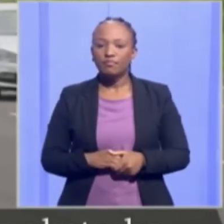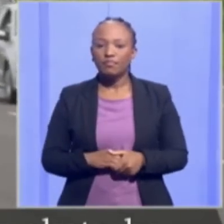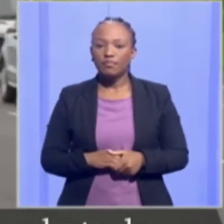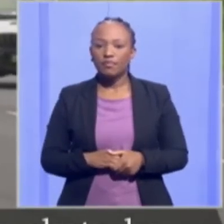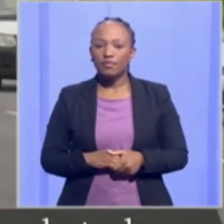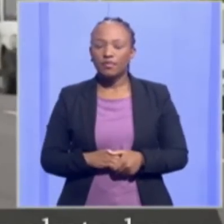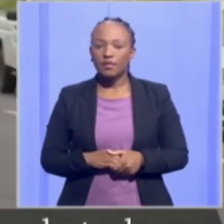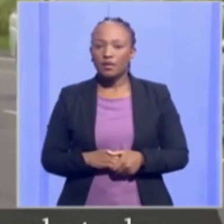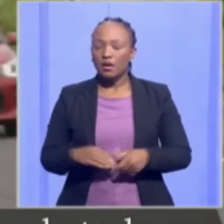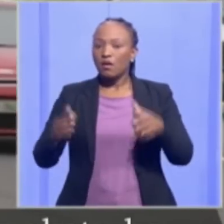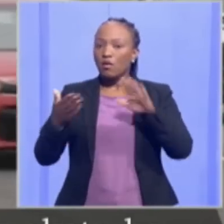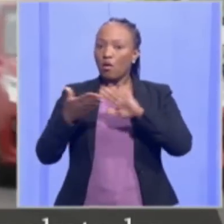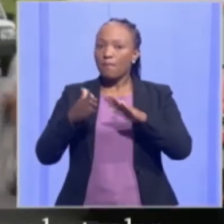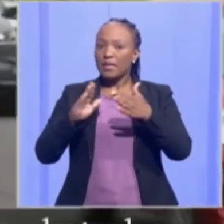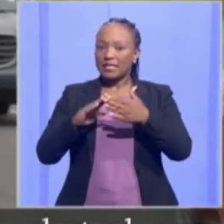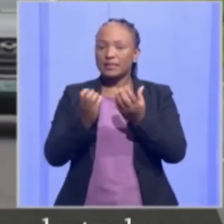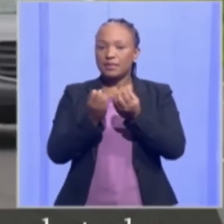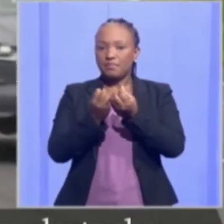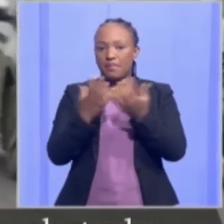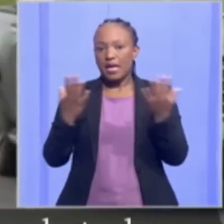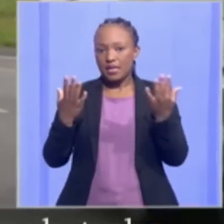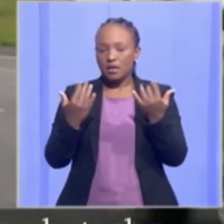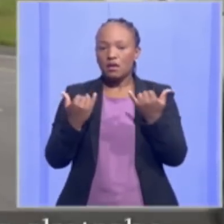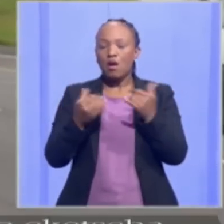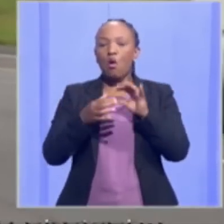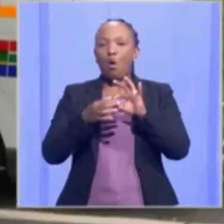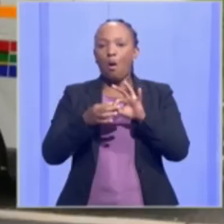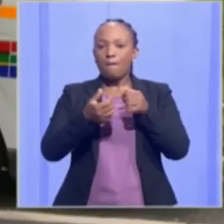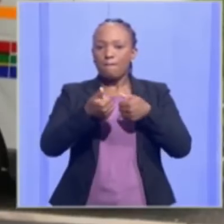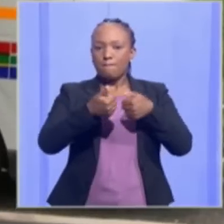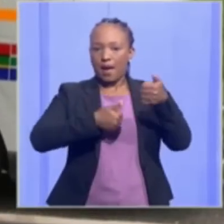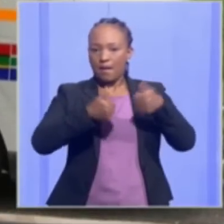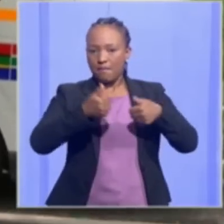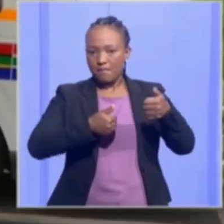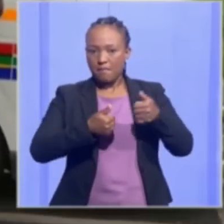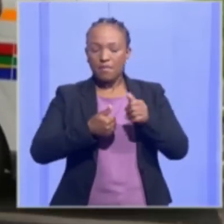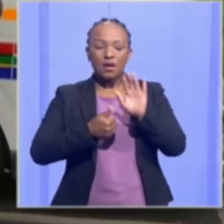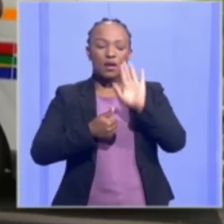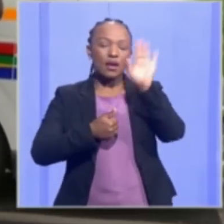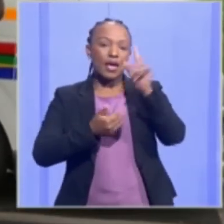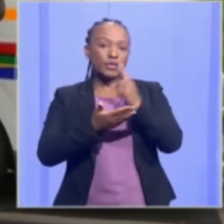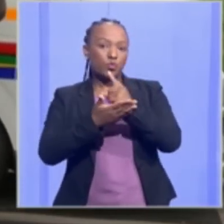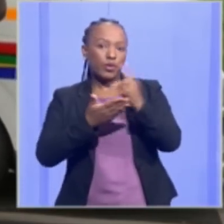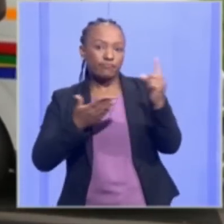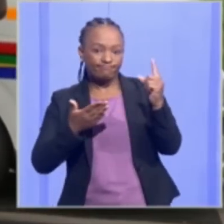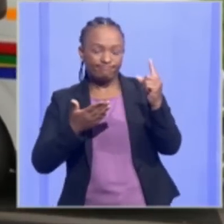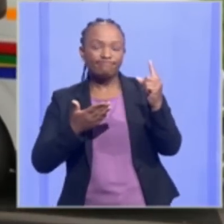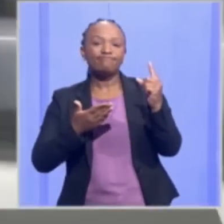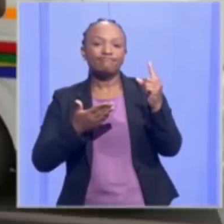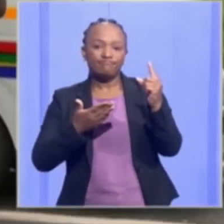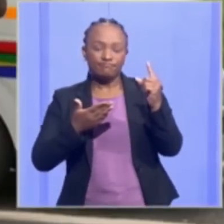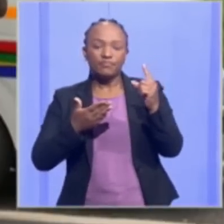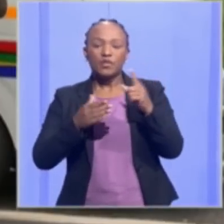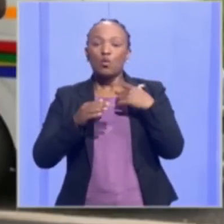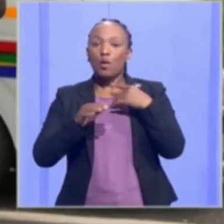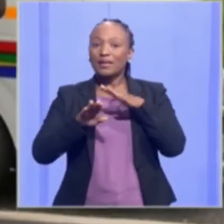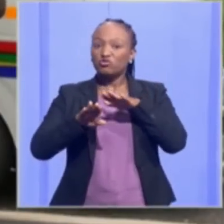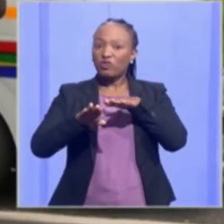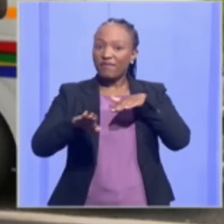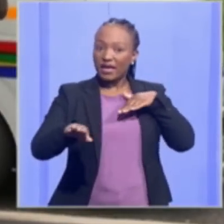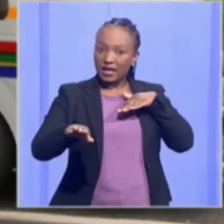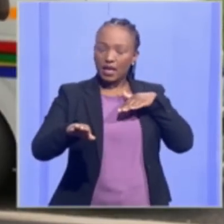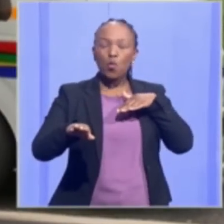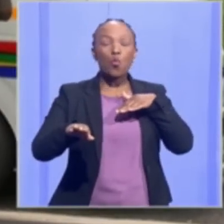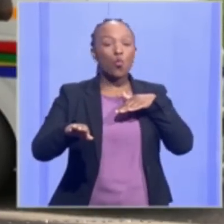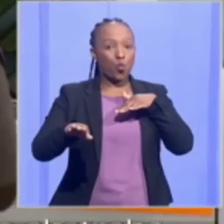Baahi ba bangata ba lebeletswe ho kgutlela malapeng bekeng ena e tlang, mme mothamo wa sephethephethe le wona o lebeletswe ho